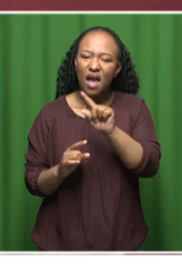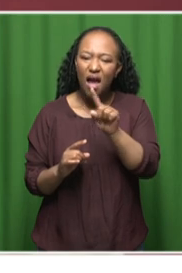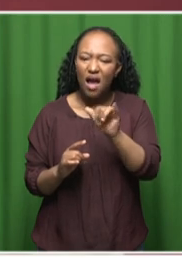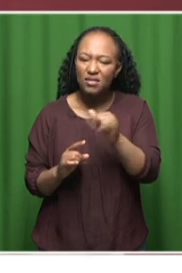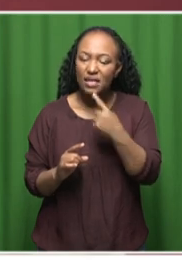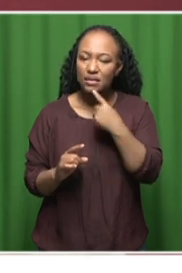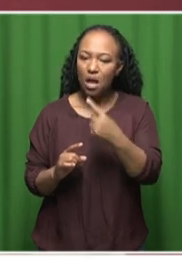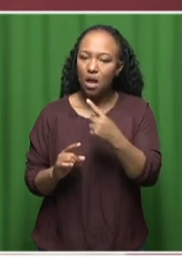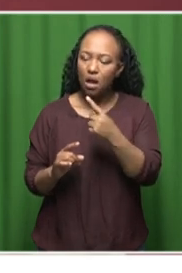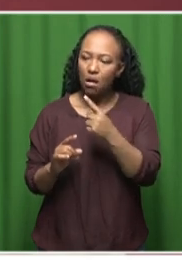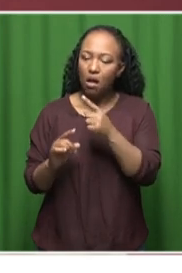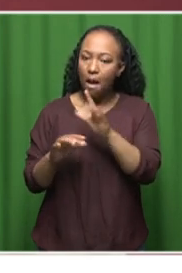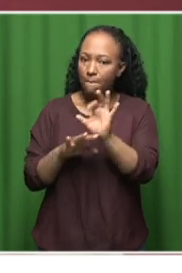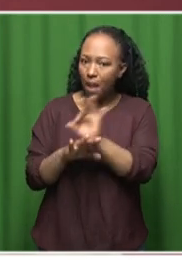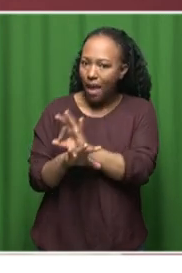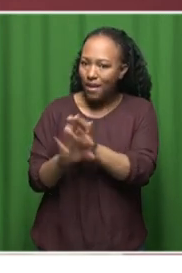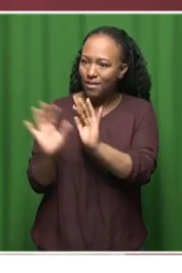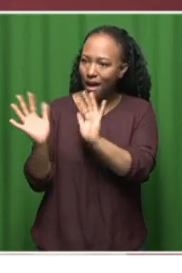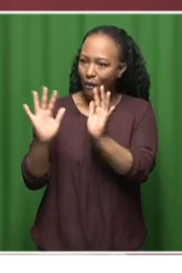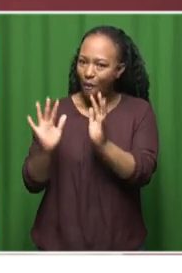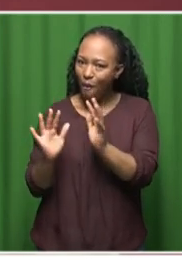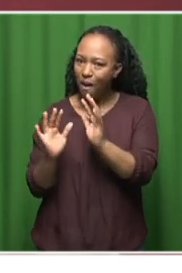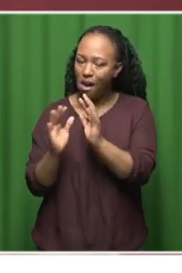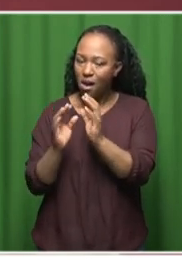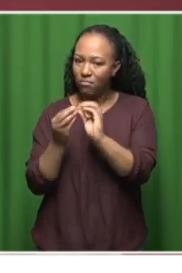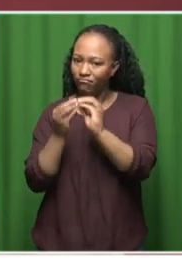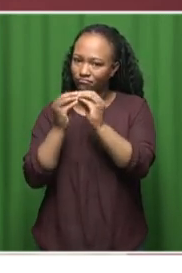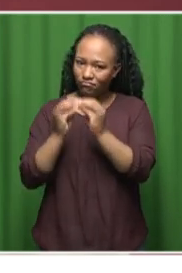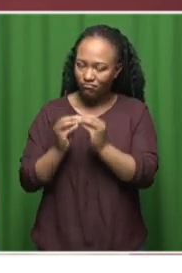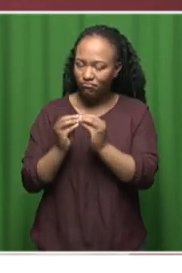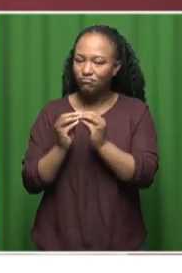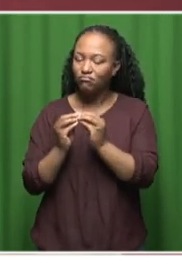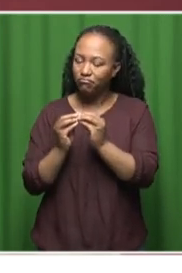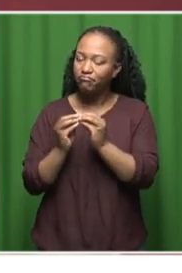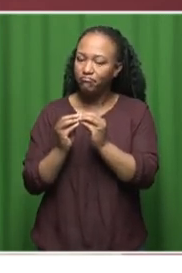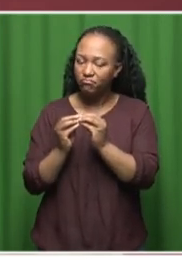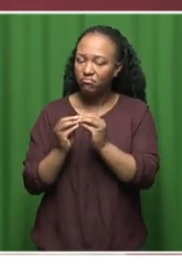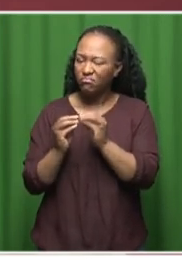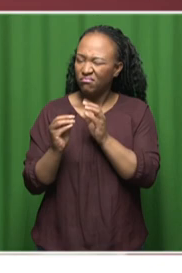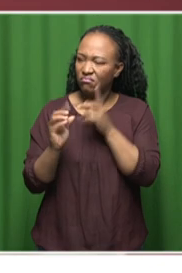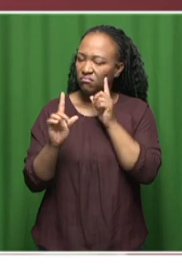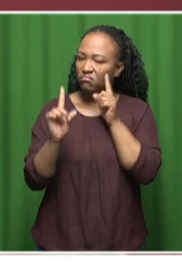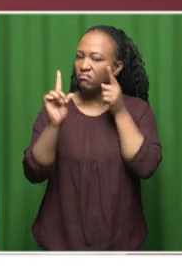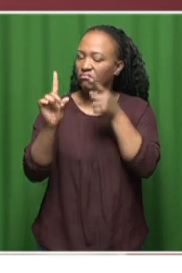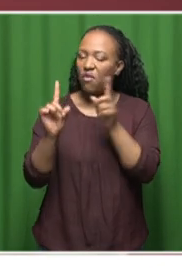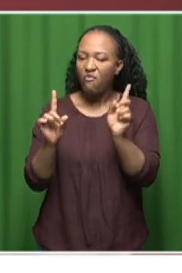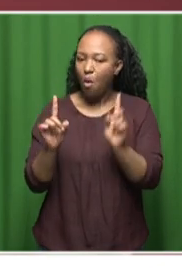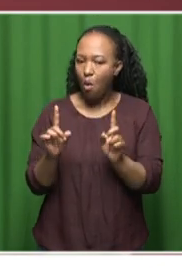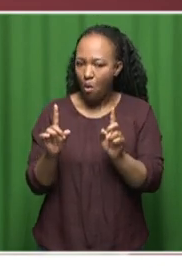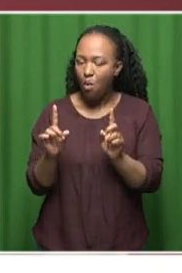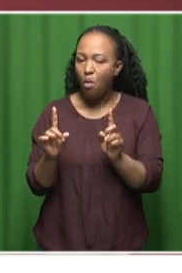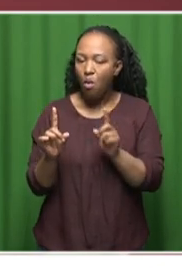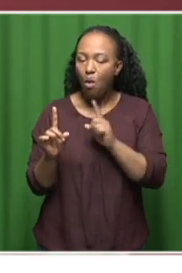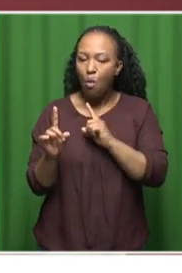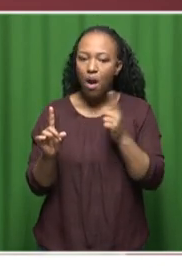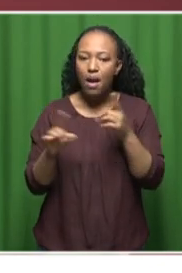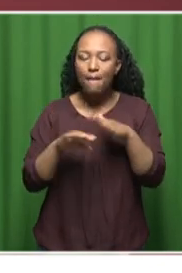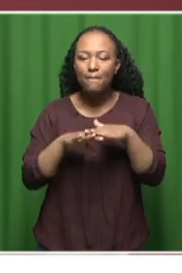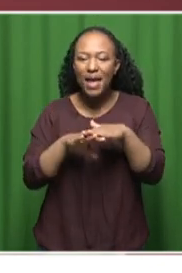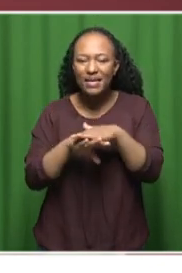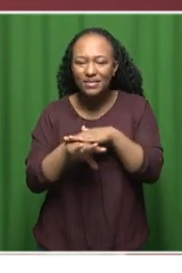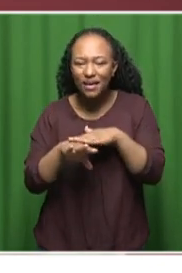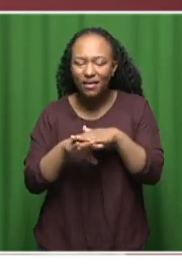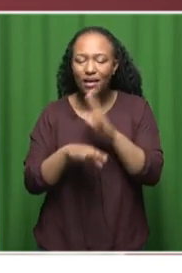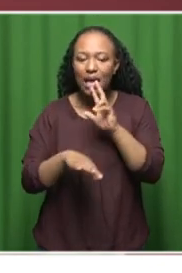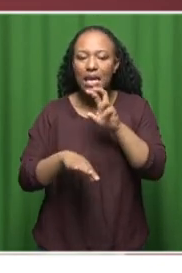for a metro, one now thinks about it. What purpose is this serving when the basic necessities and